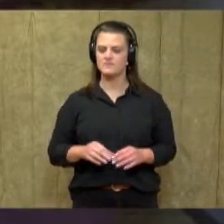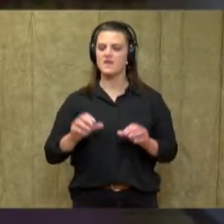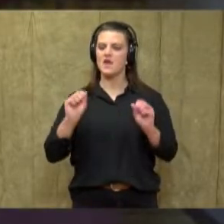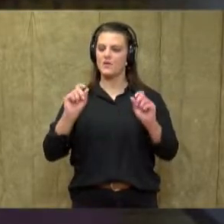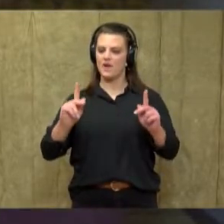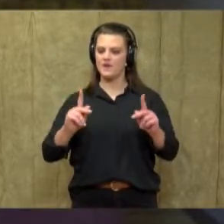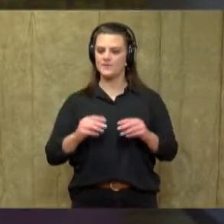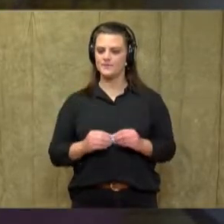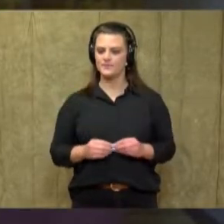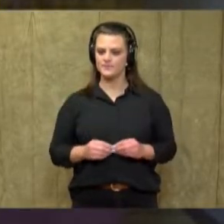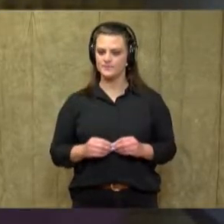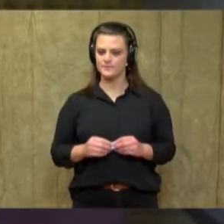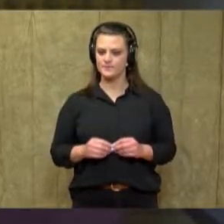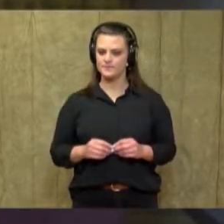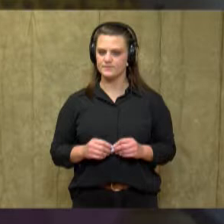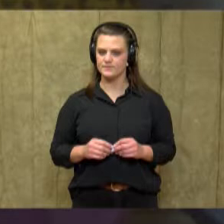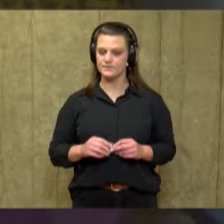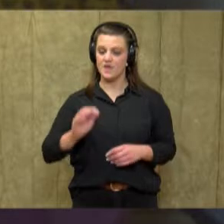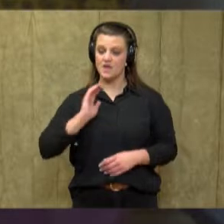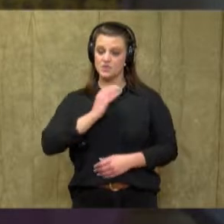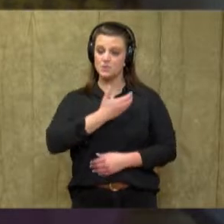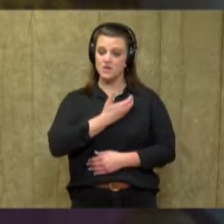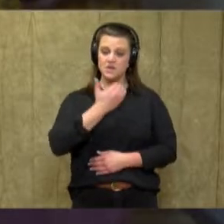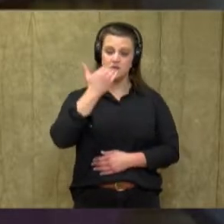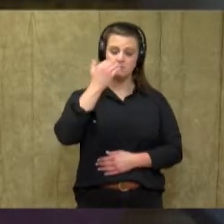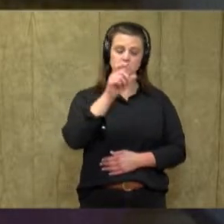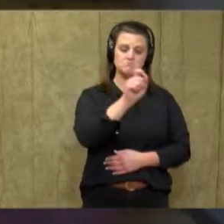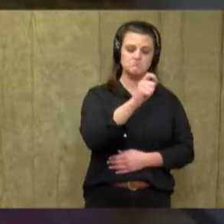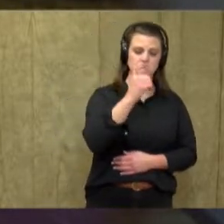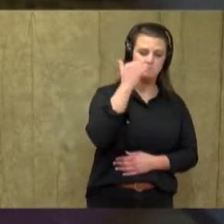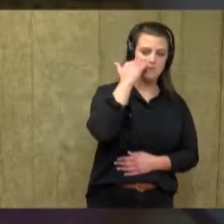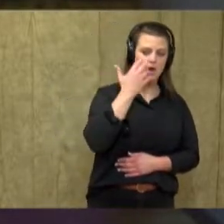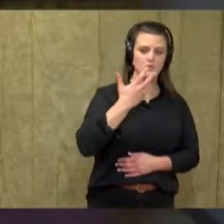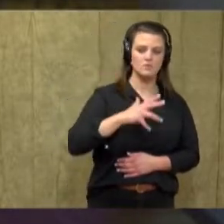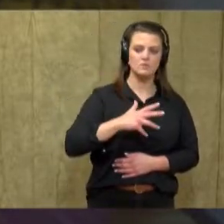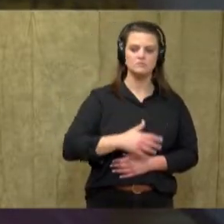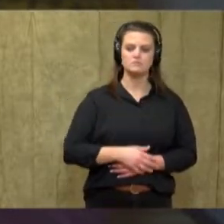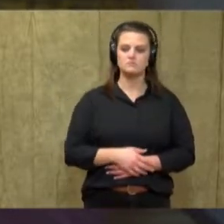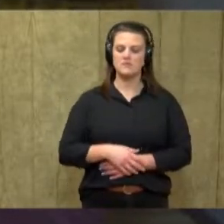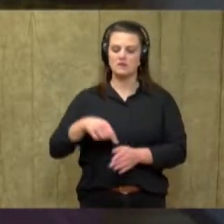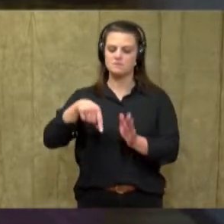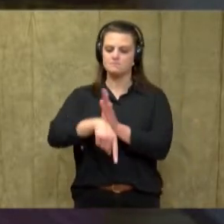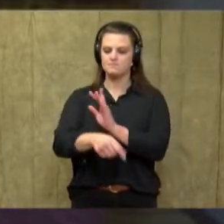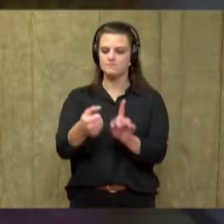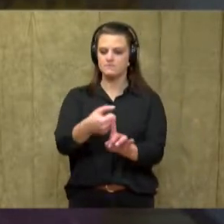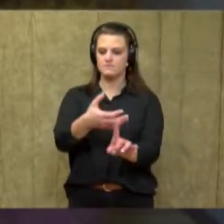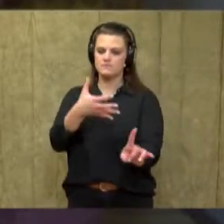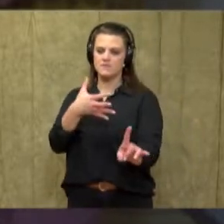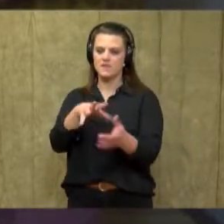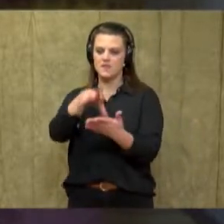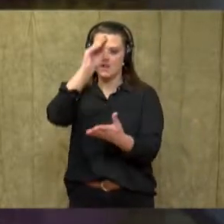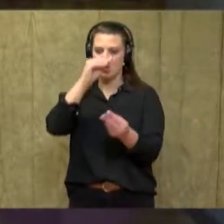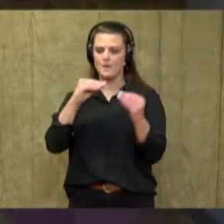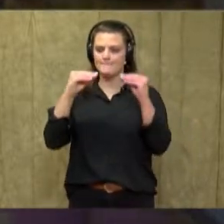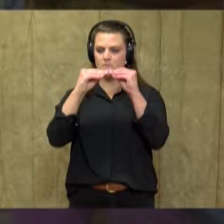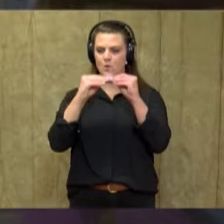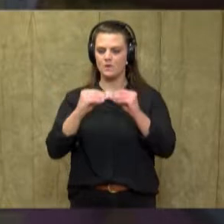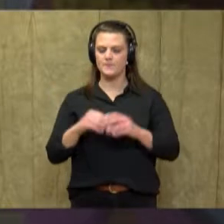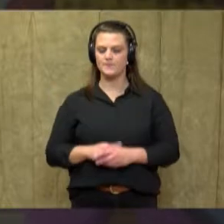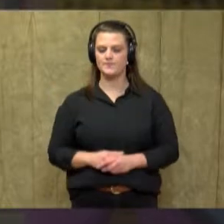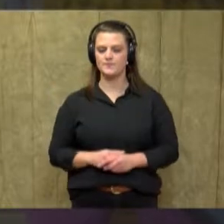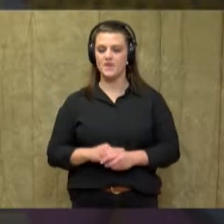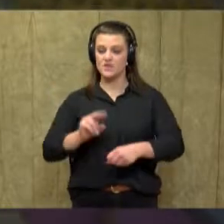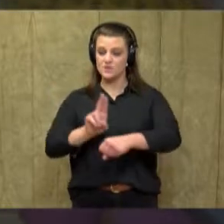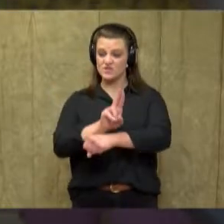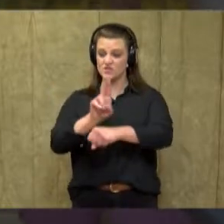All right, so we know what a decimal is. Let's talk about that decimal point for a moment. It's used in a decimal